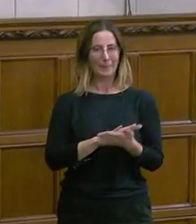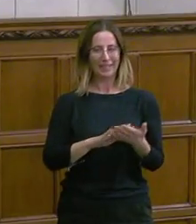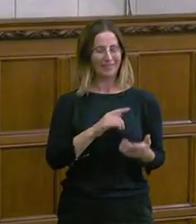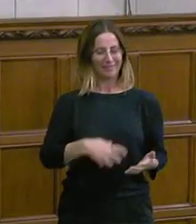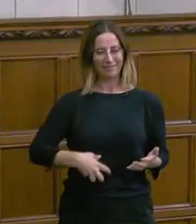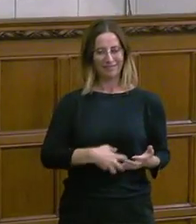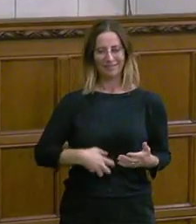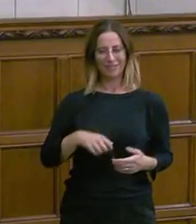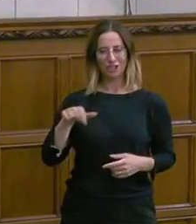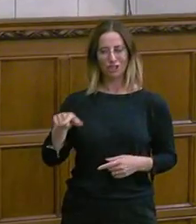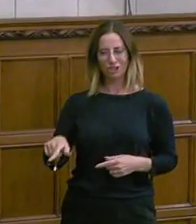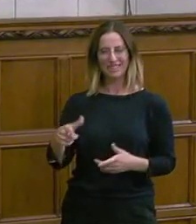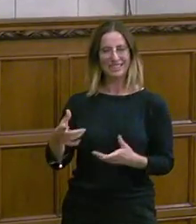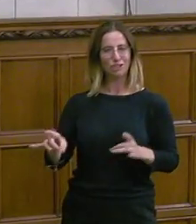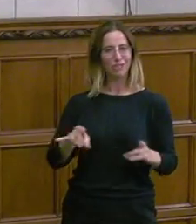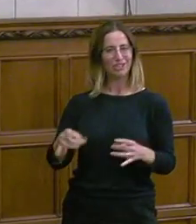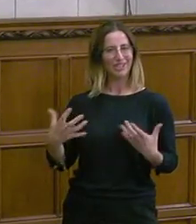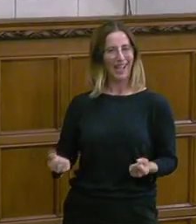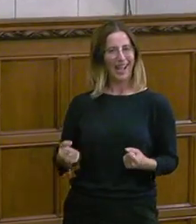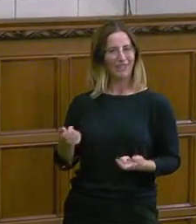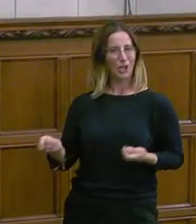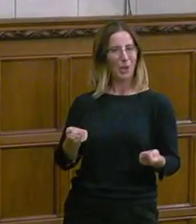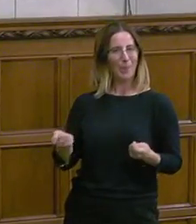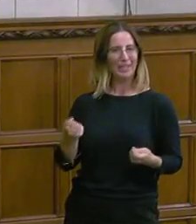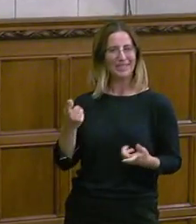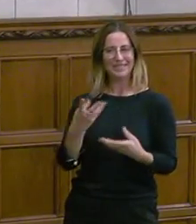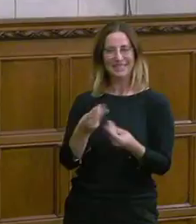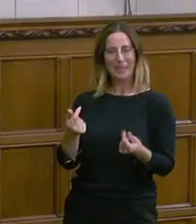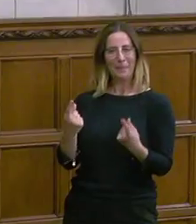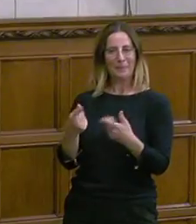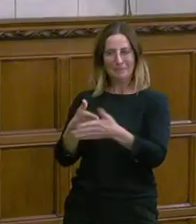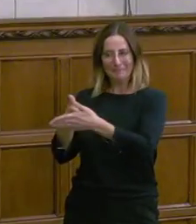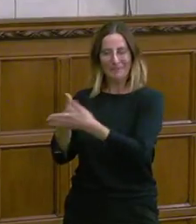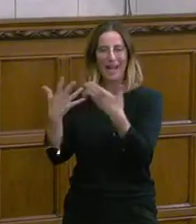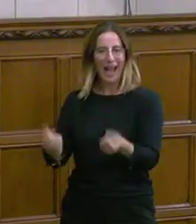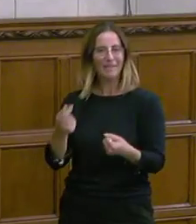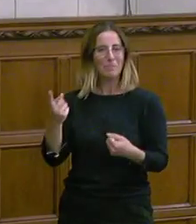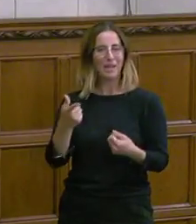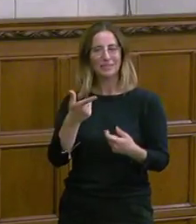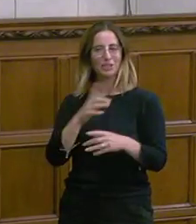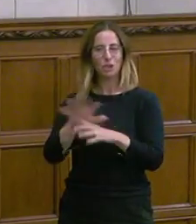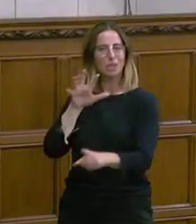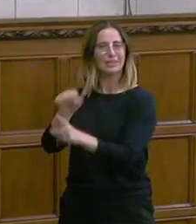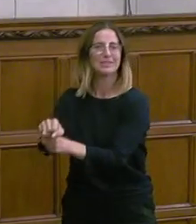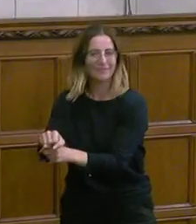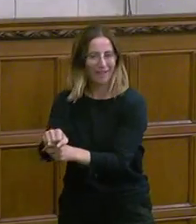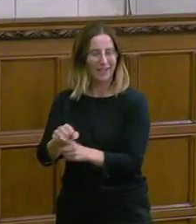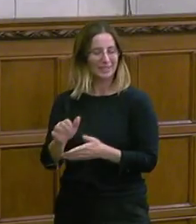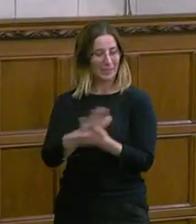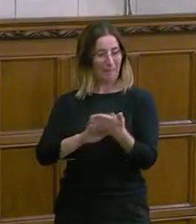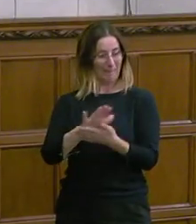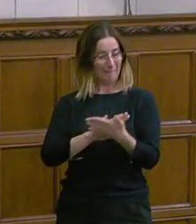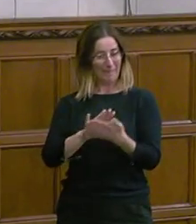in a mainstream setting. The perception that it's not a serious condition or that she's coping or performing well means that the provision that